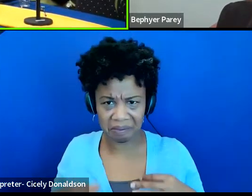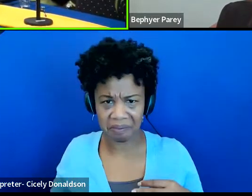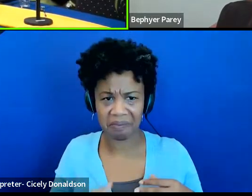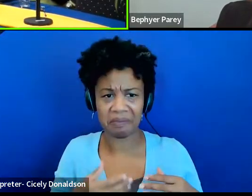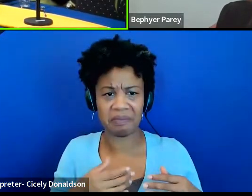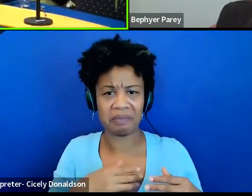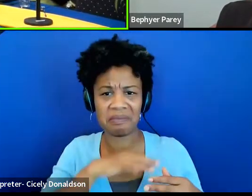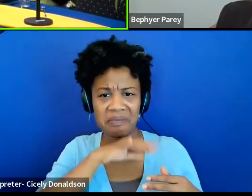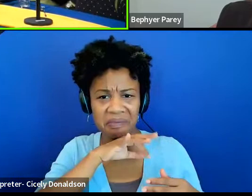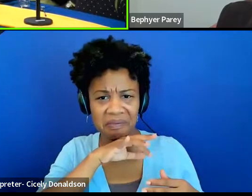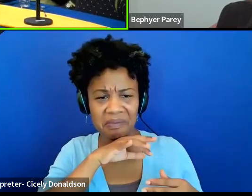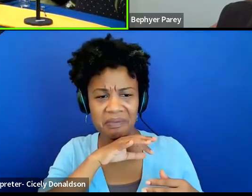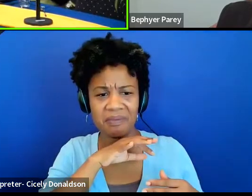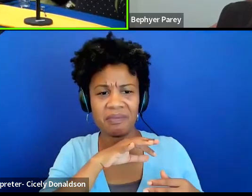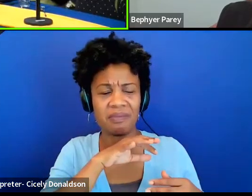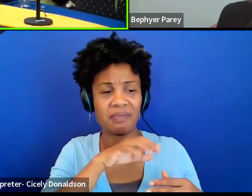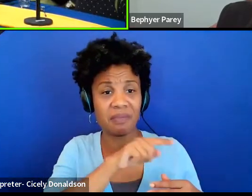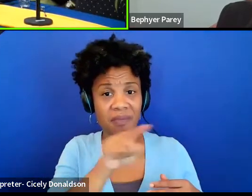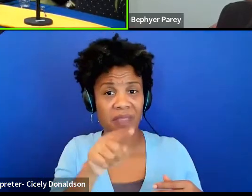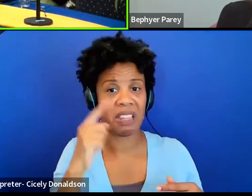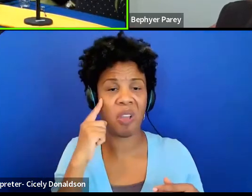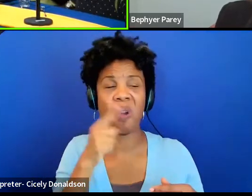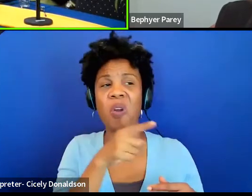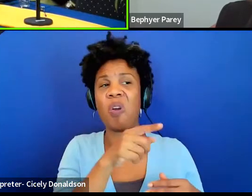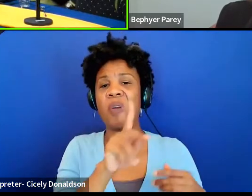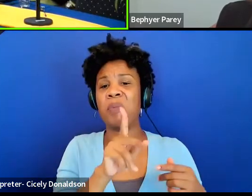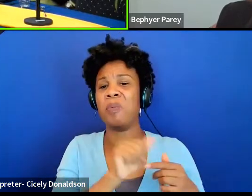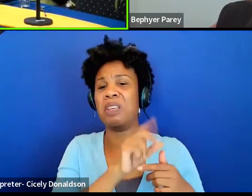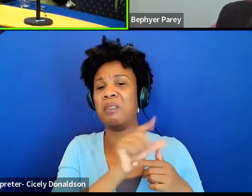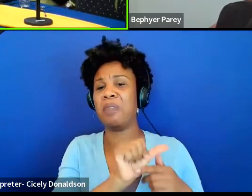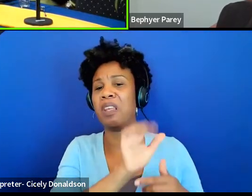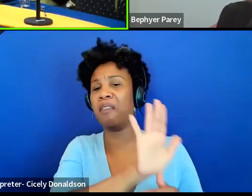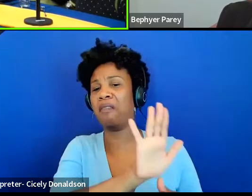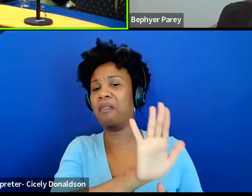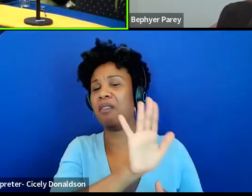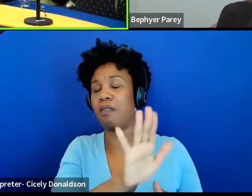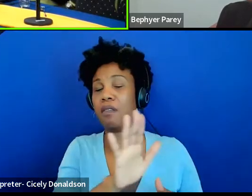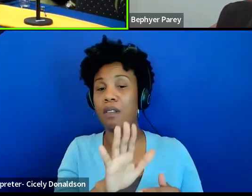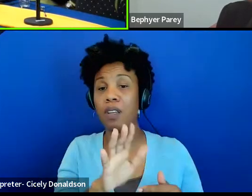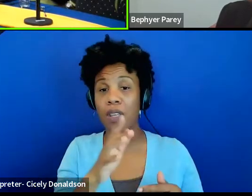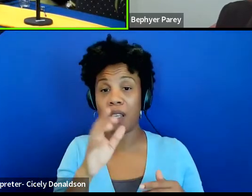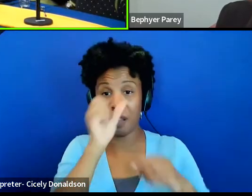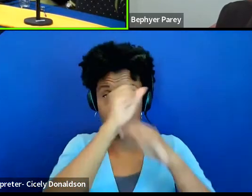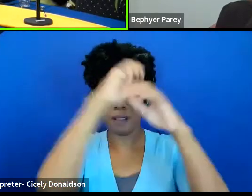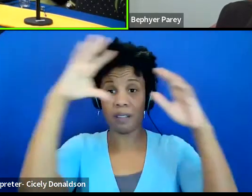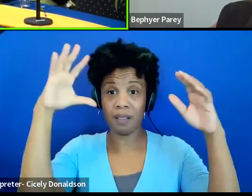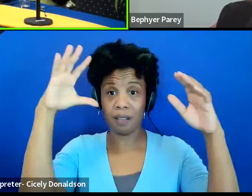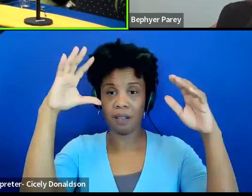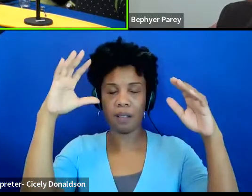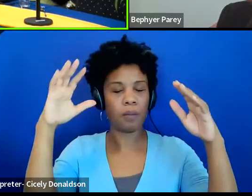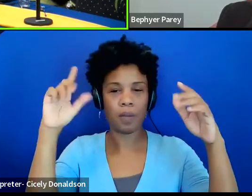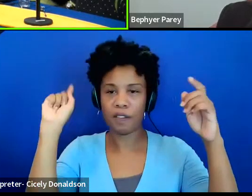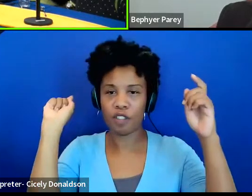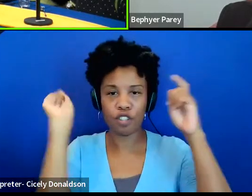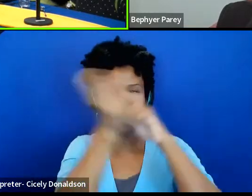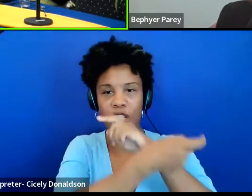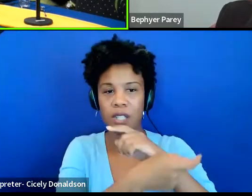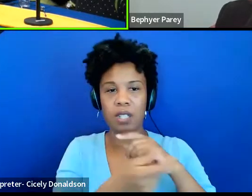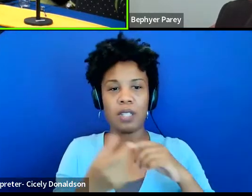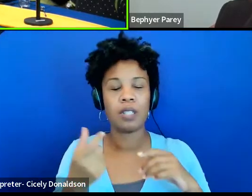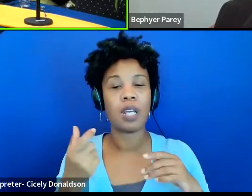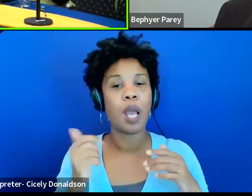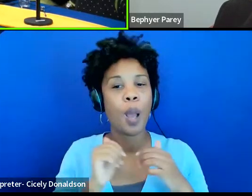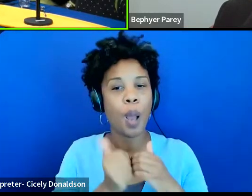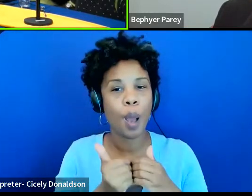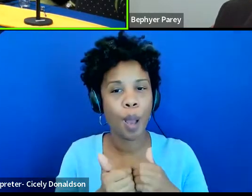That imagery need to be changed. And you've changed that by putting those persons with disabilities who have